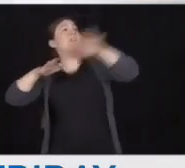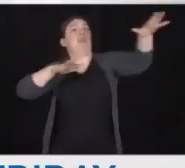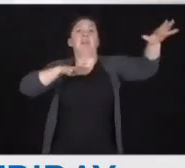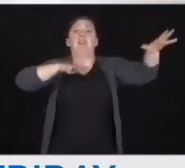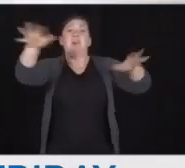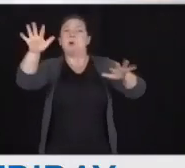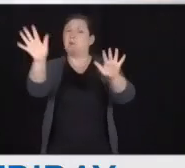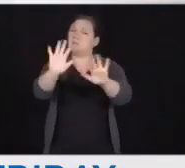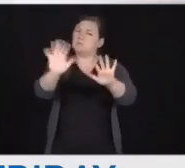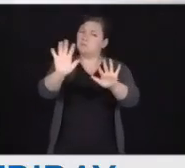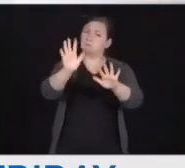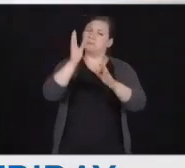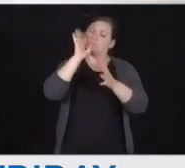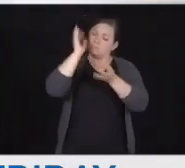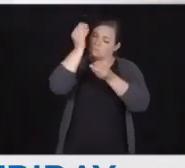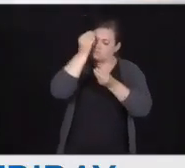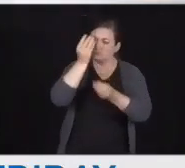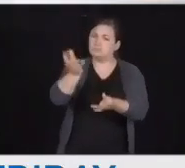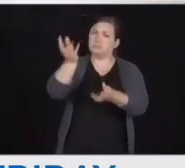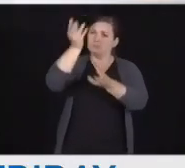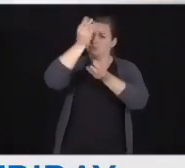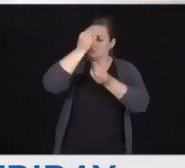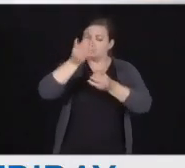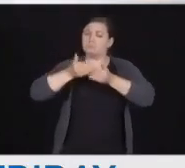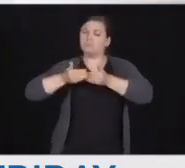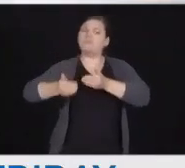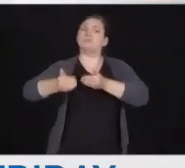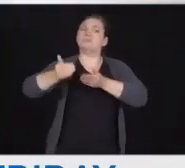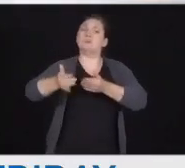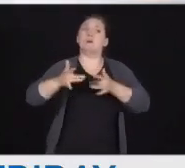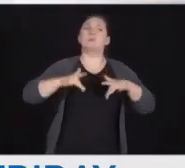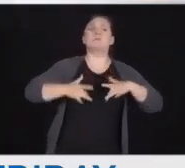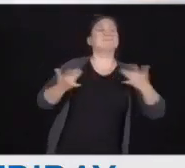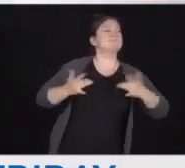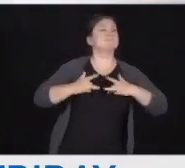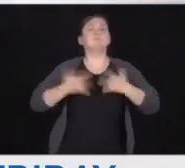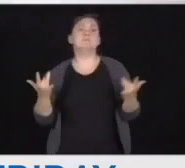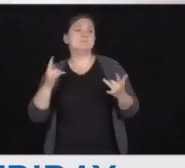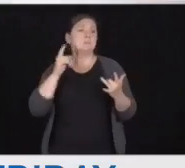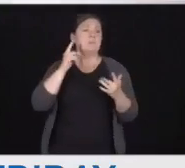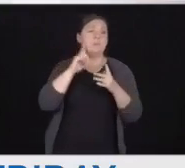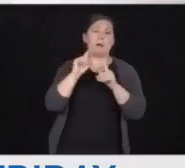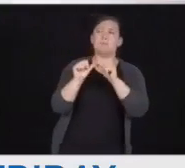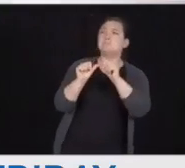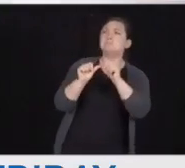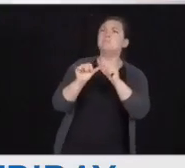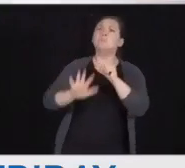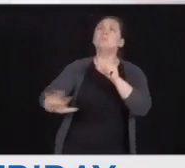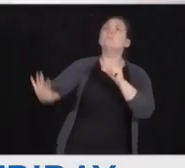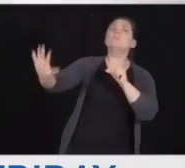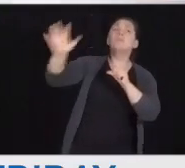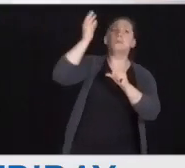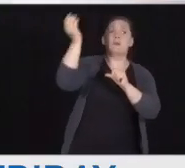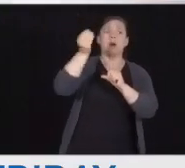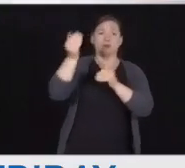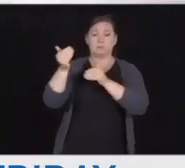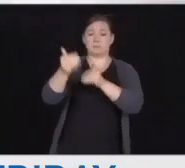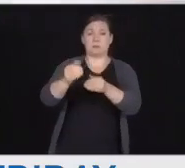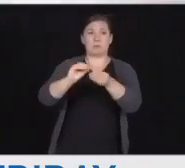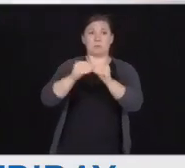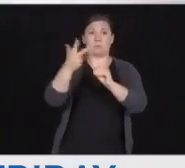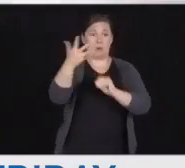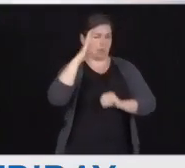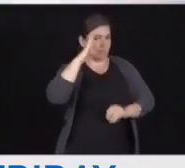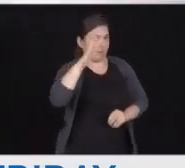an important step forward. It's an important step in getting life back to normal, and this will mean expanding the limits on